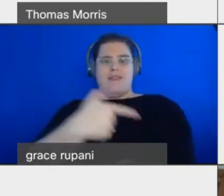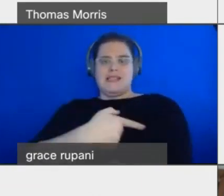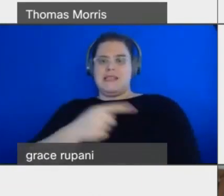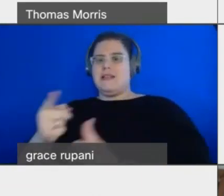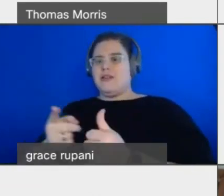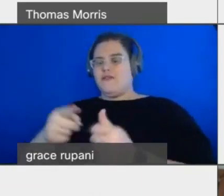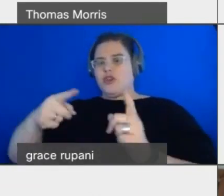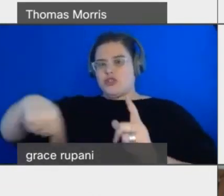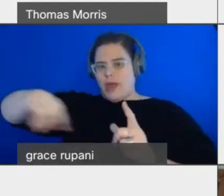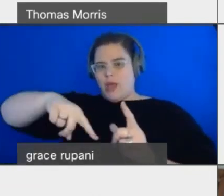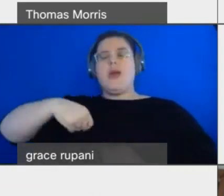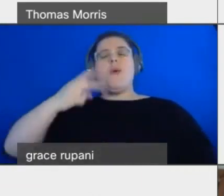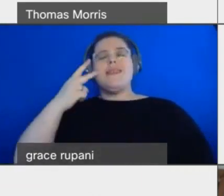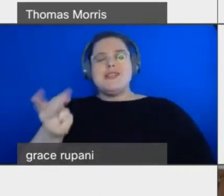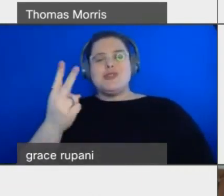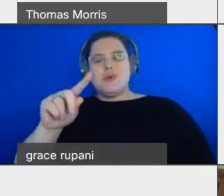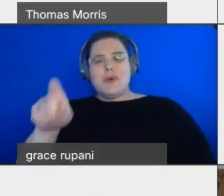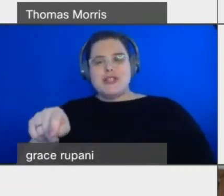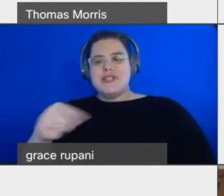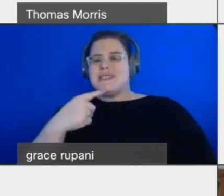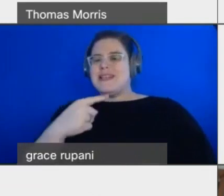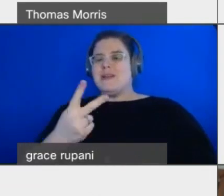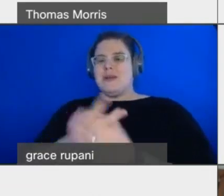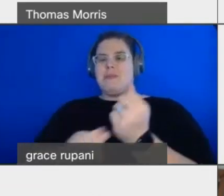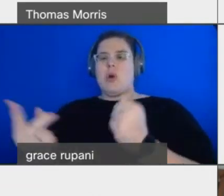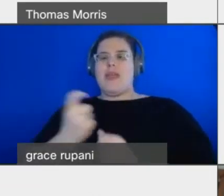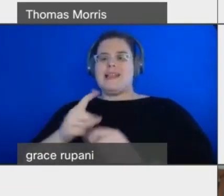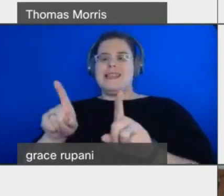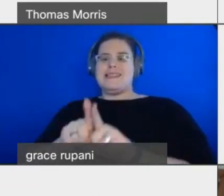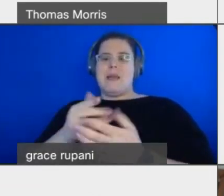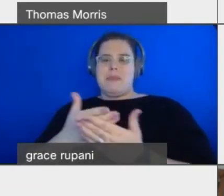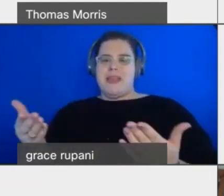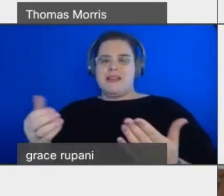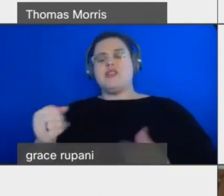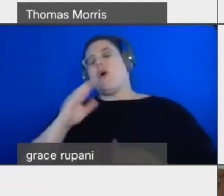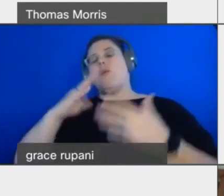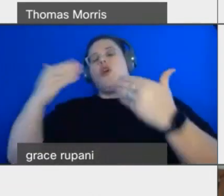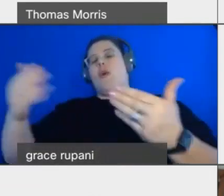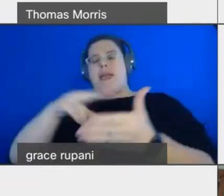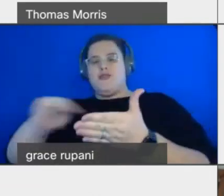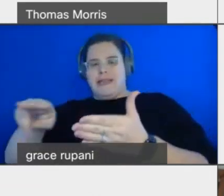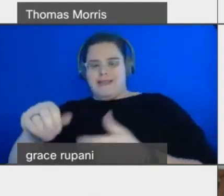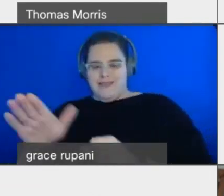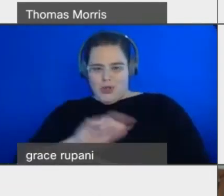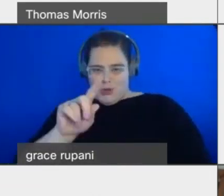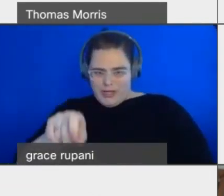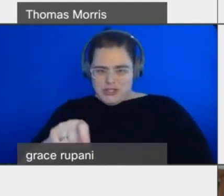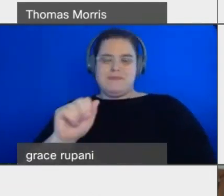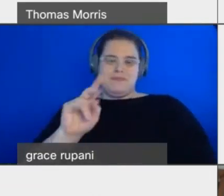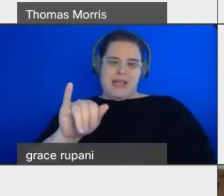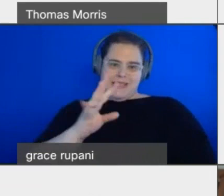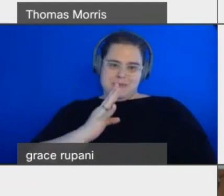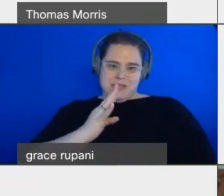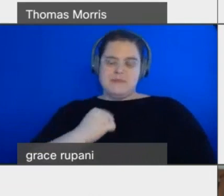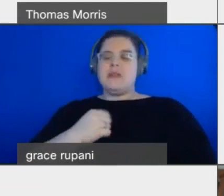there's actually two questions that essentially ask the same thing. So, well, I'll go ahead and read the whole question. How many declined to get the